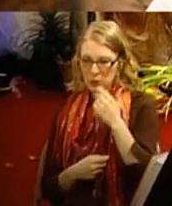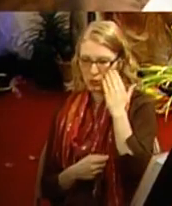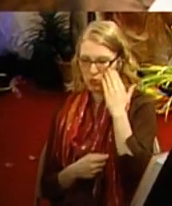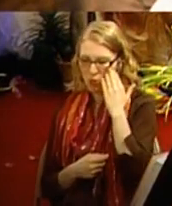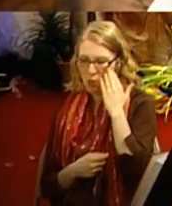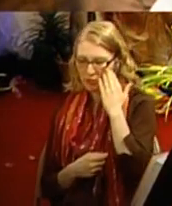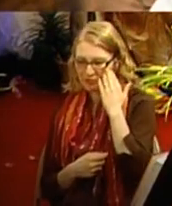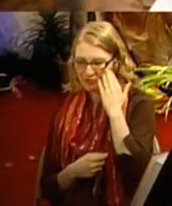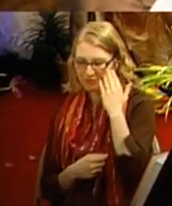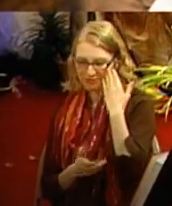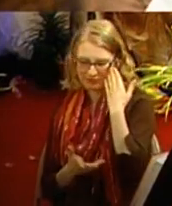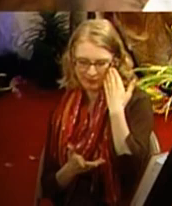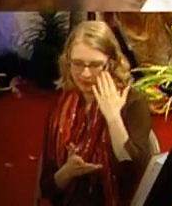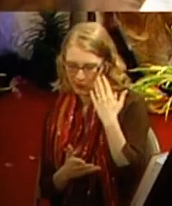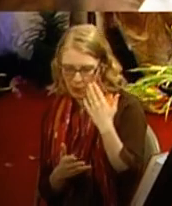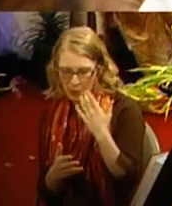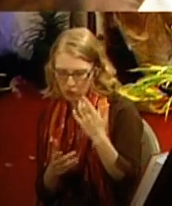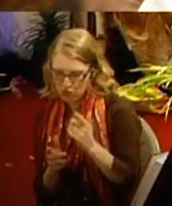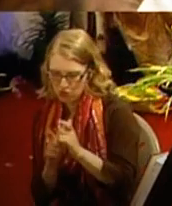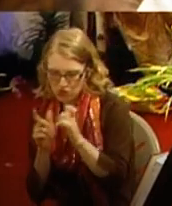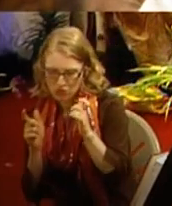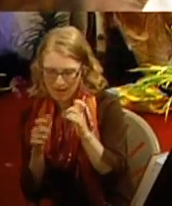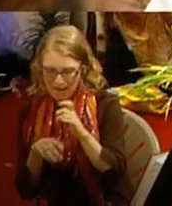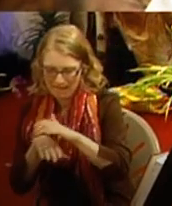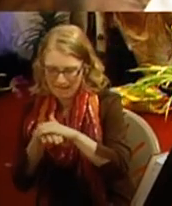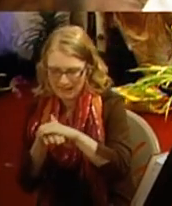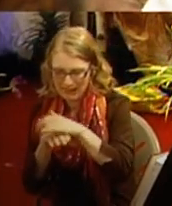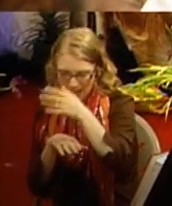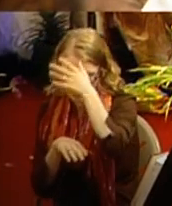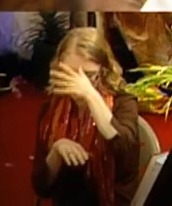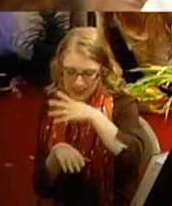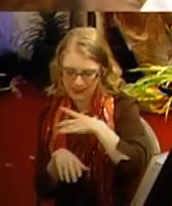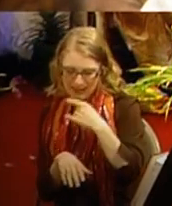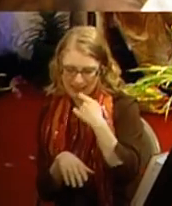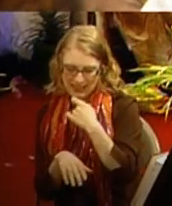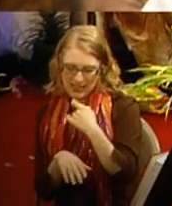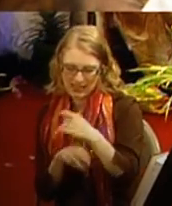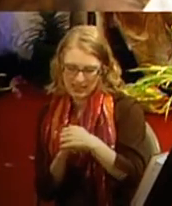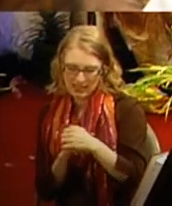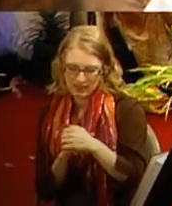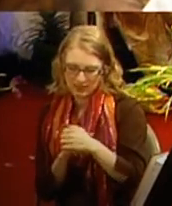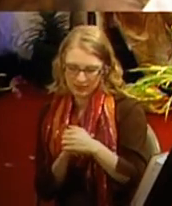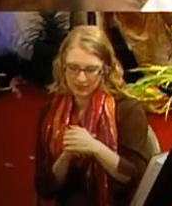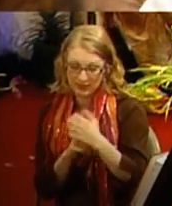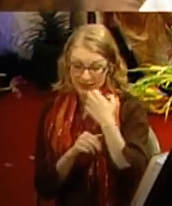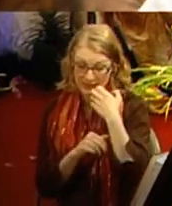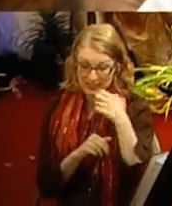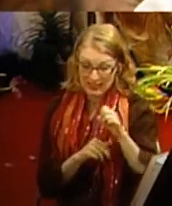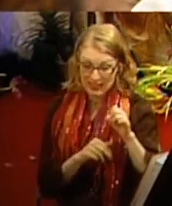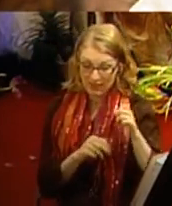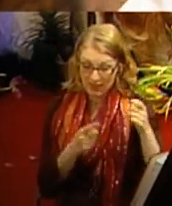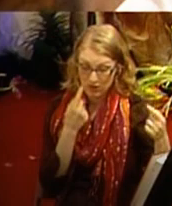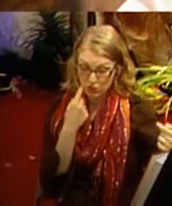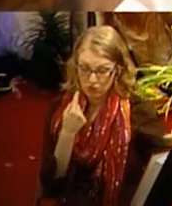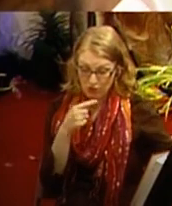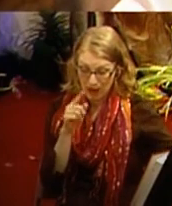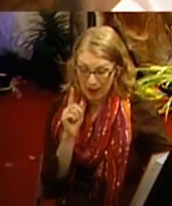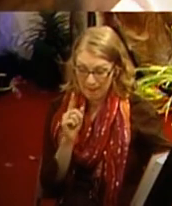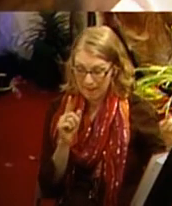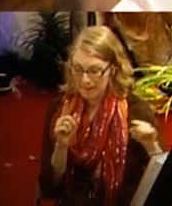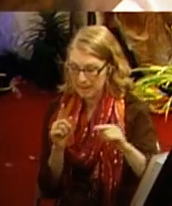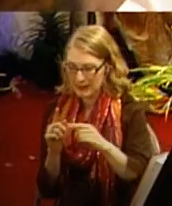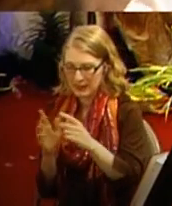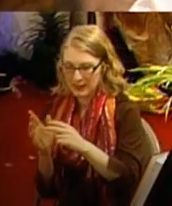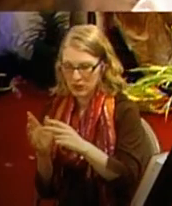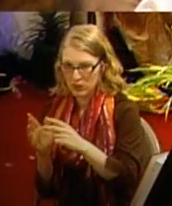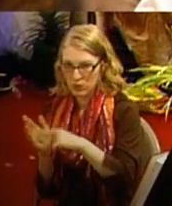great Englishman who said, you know, all that is necessary for the triumph of evil is for good people to do